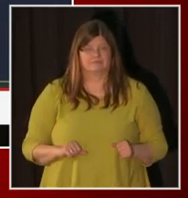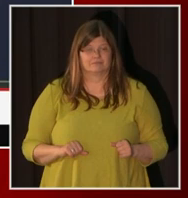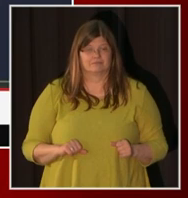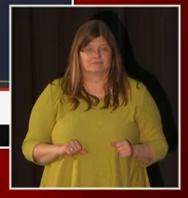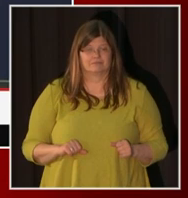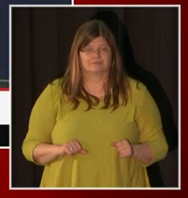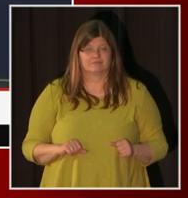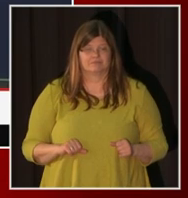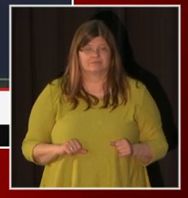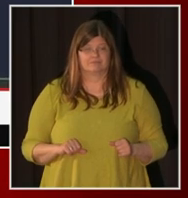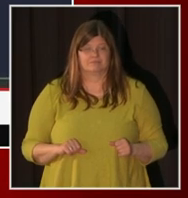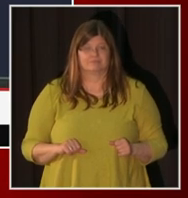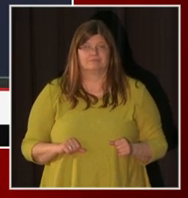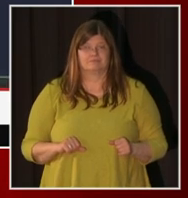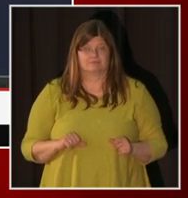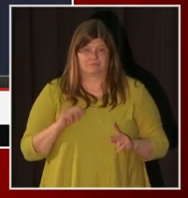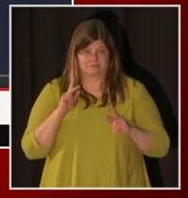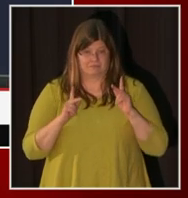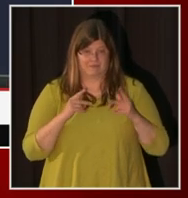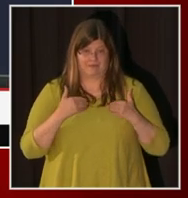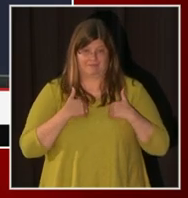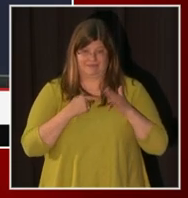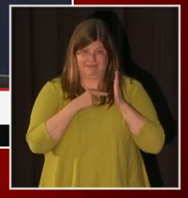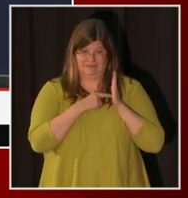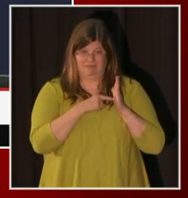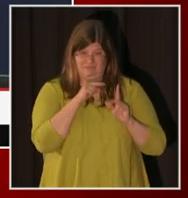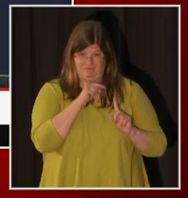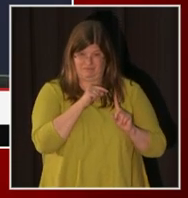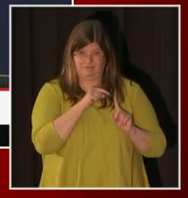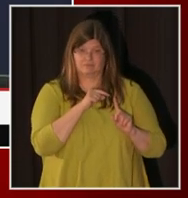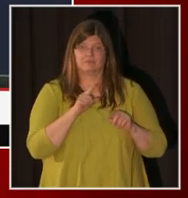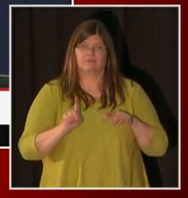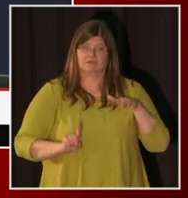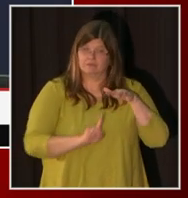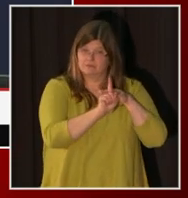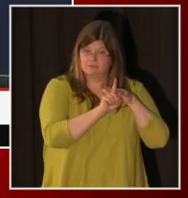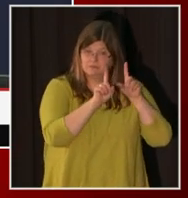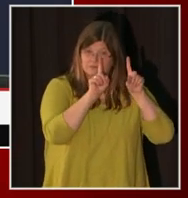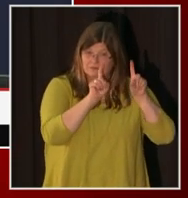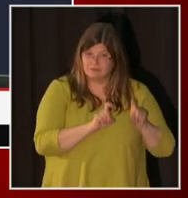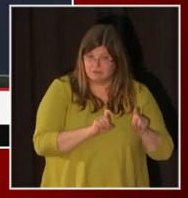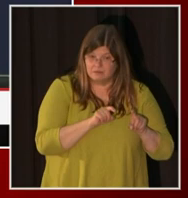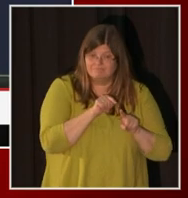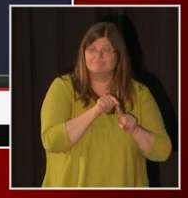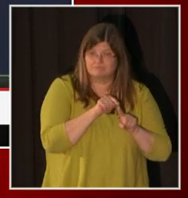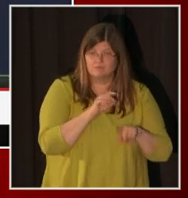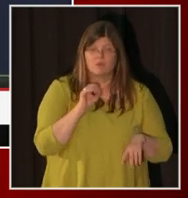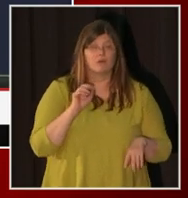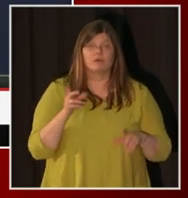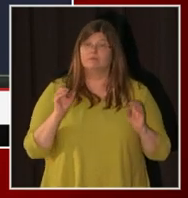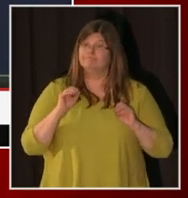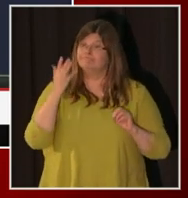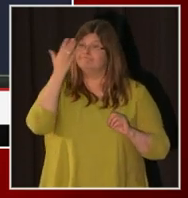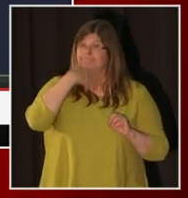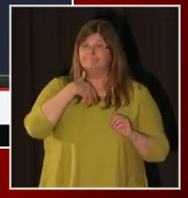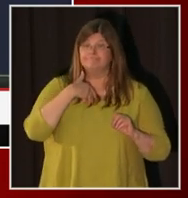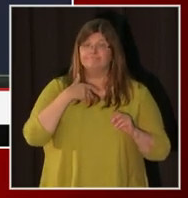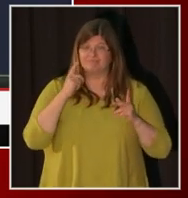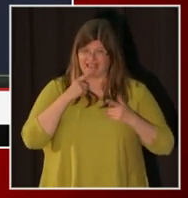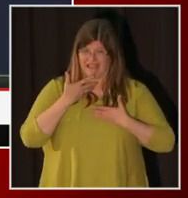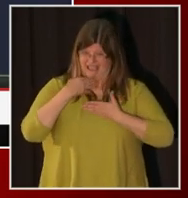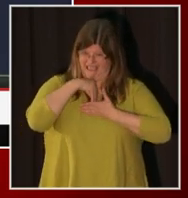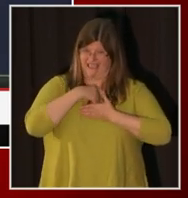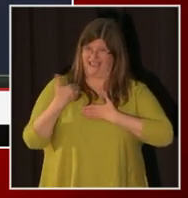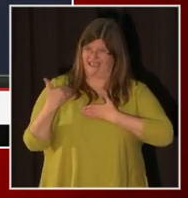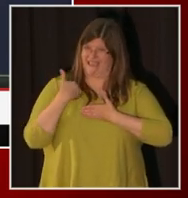that was not a high contact exposure, who may be presenting for testing but are still negative. So that